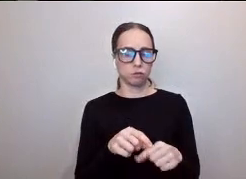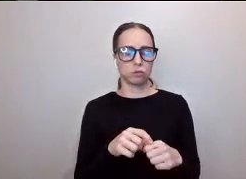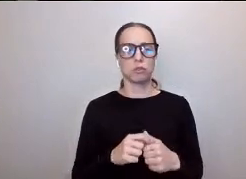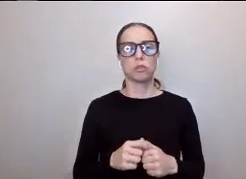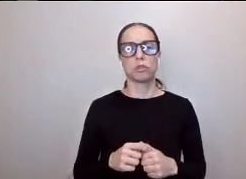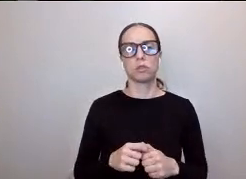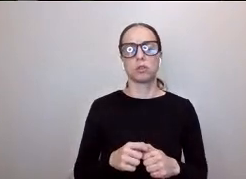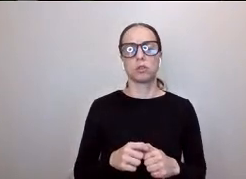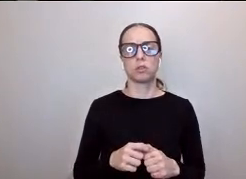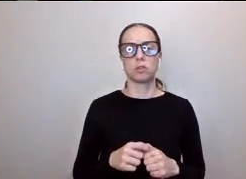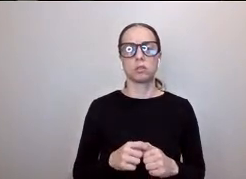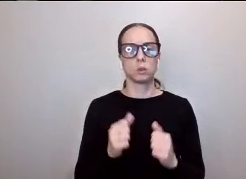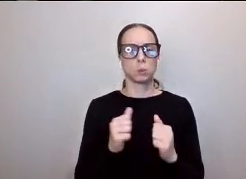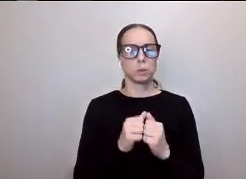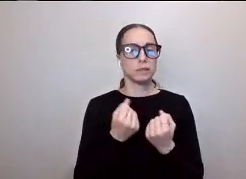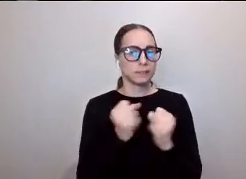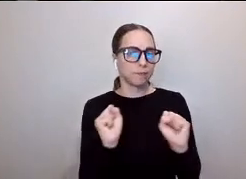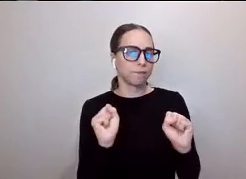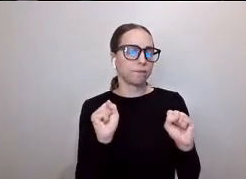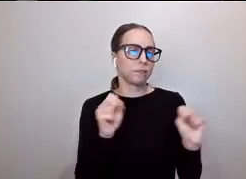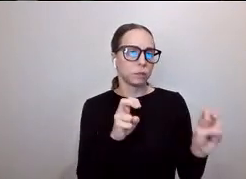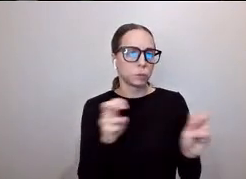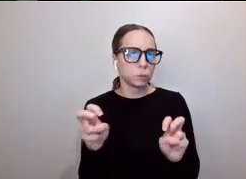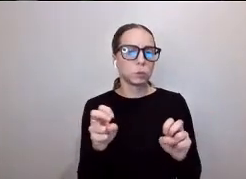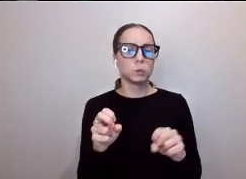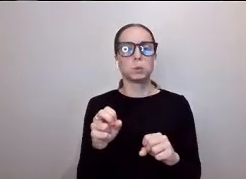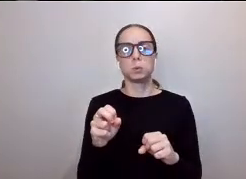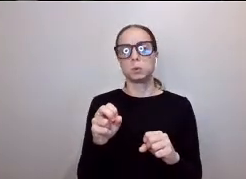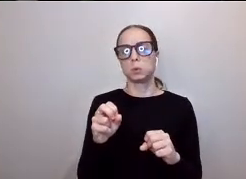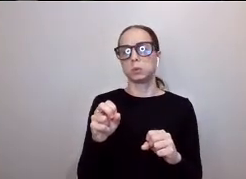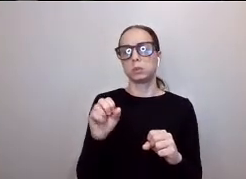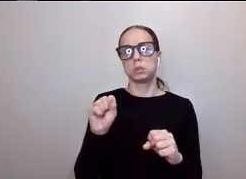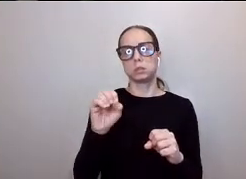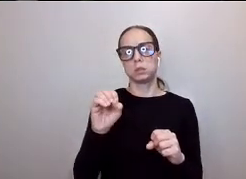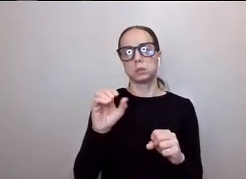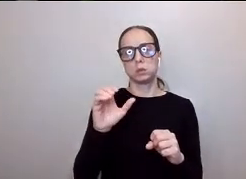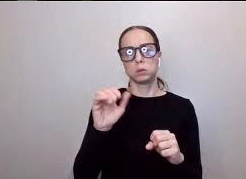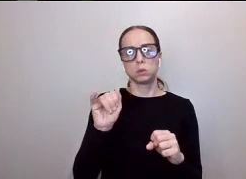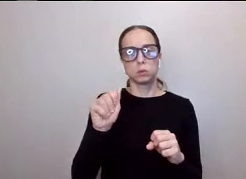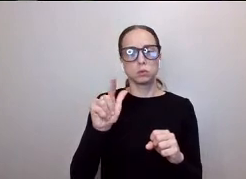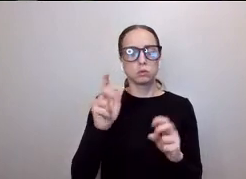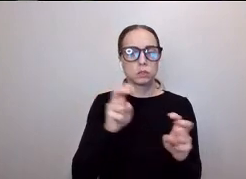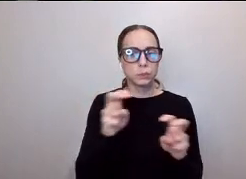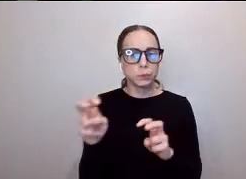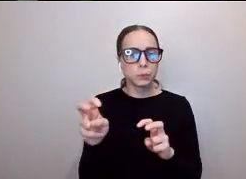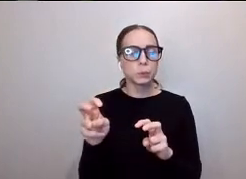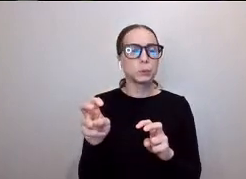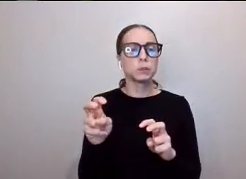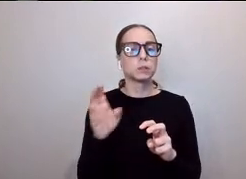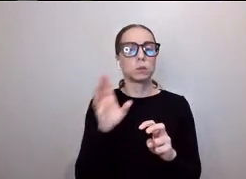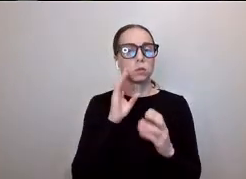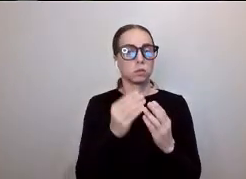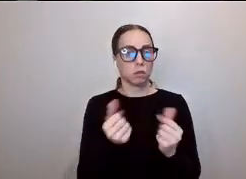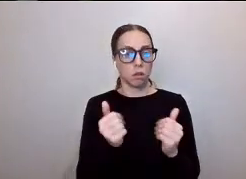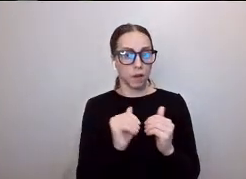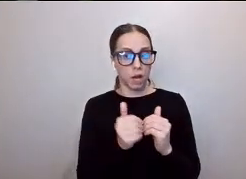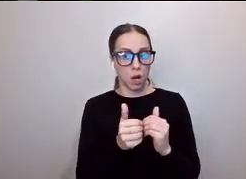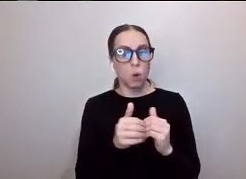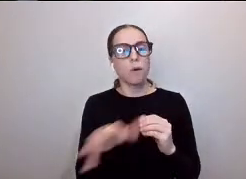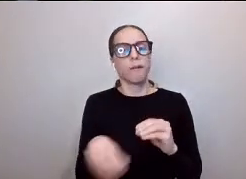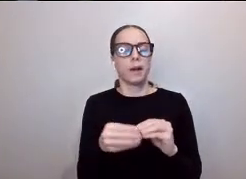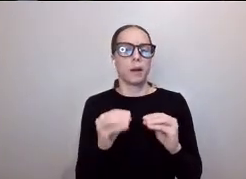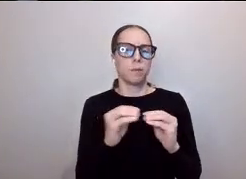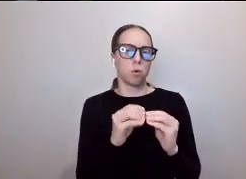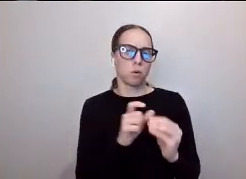safety issues and the social issues that we have in North Minneapolis will be solved by adding more police, they would see something like this and